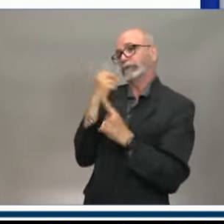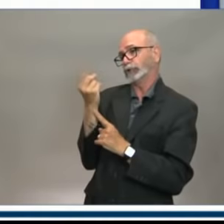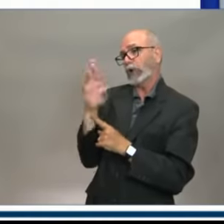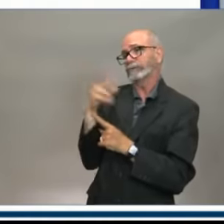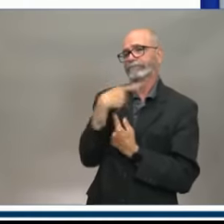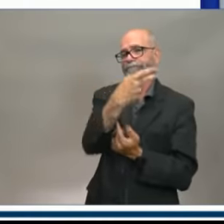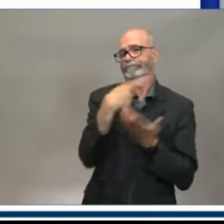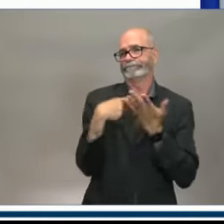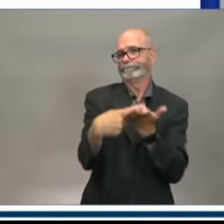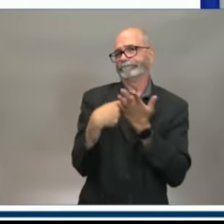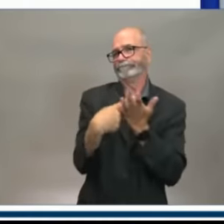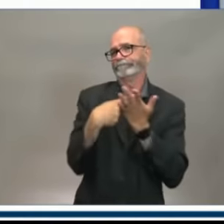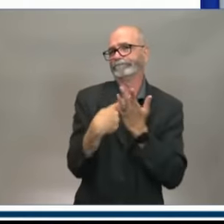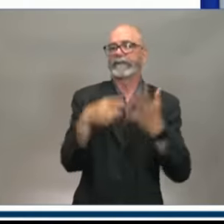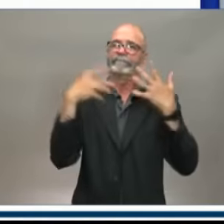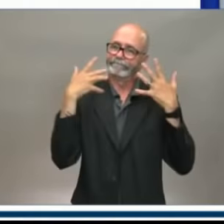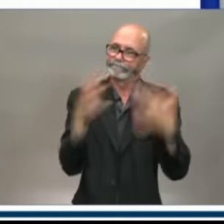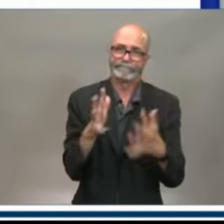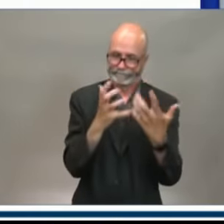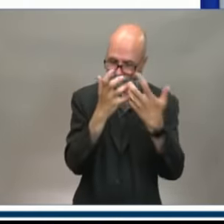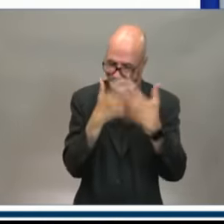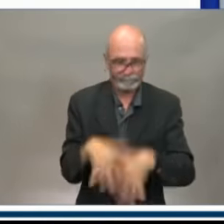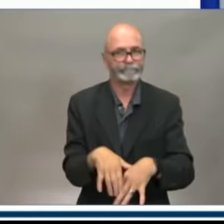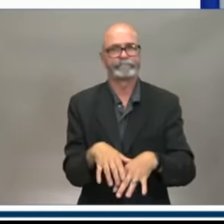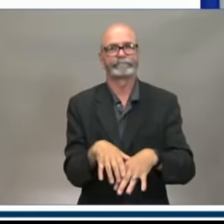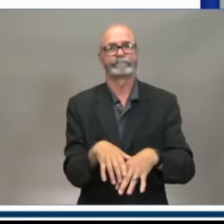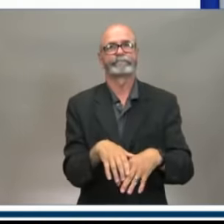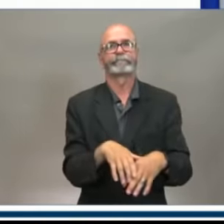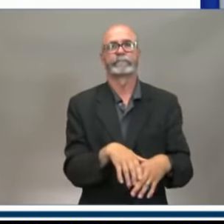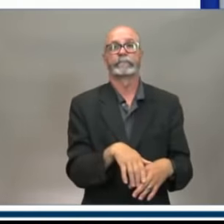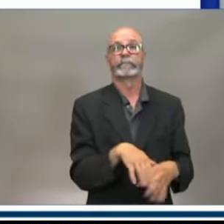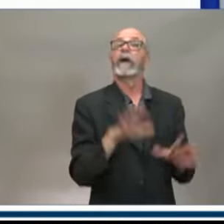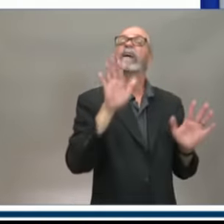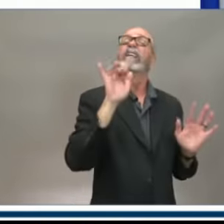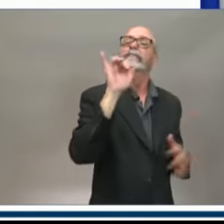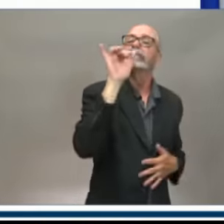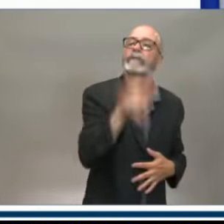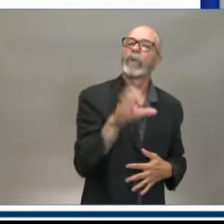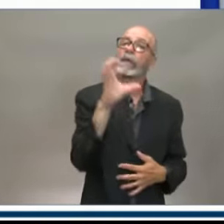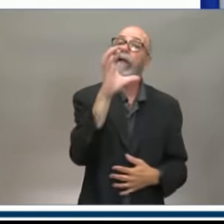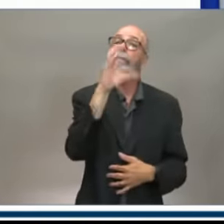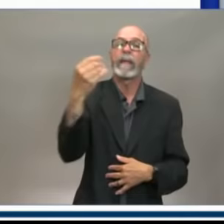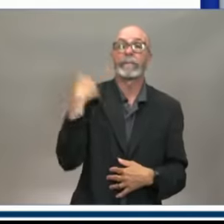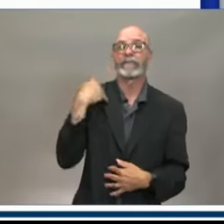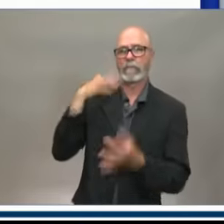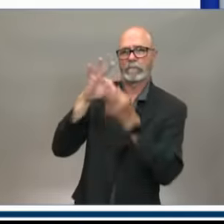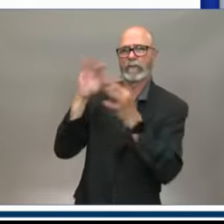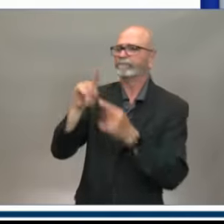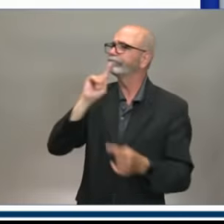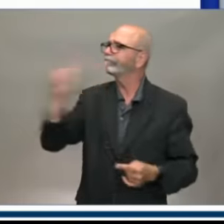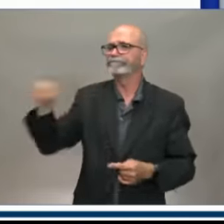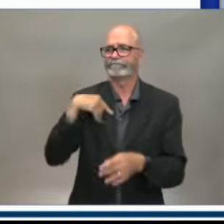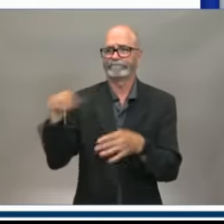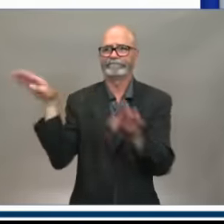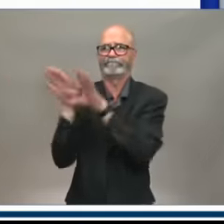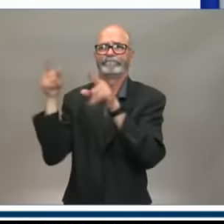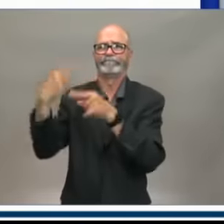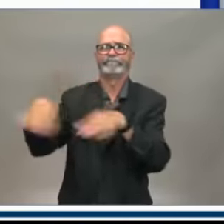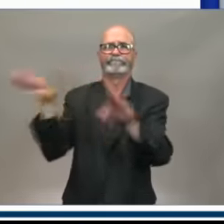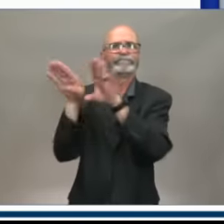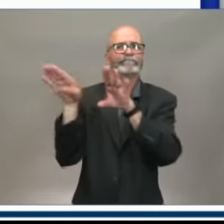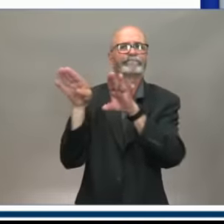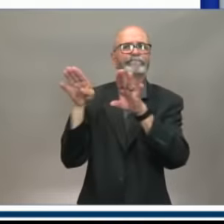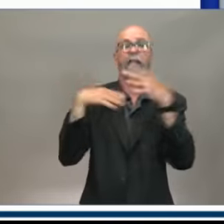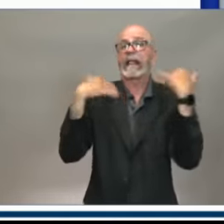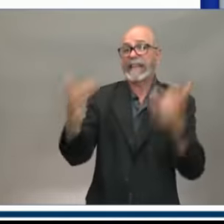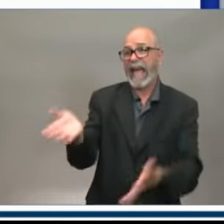well. These consultations are with those companies who were ordered to close, now that they have the information they need, and